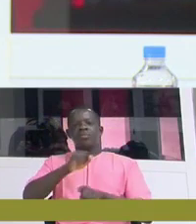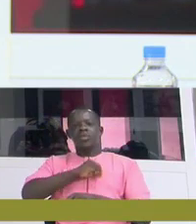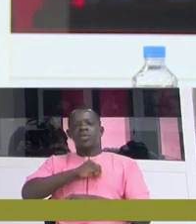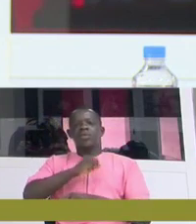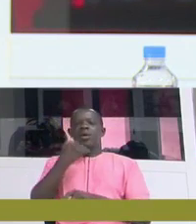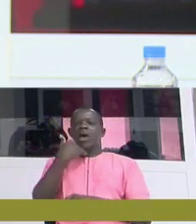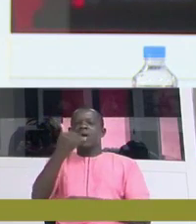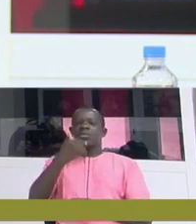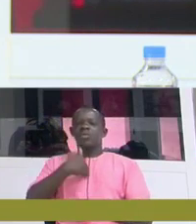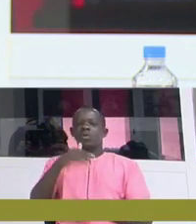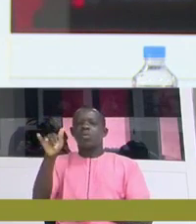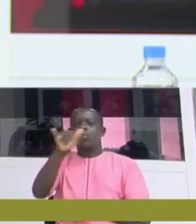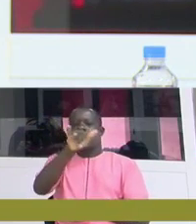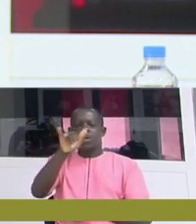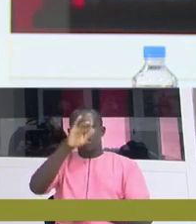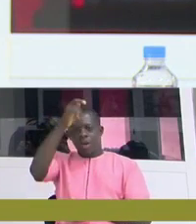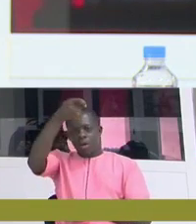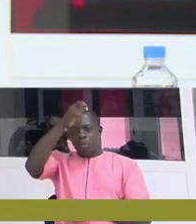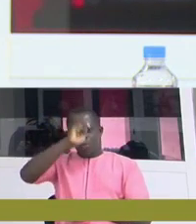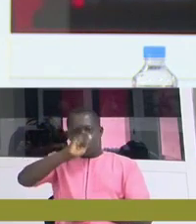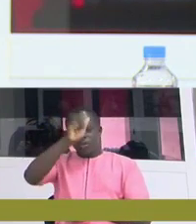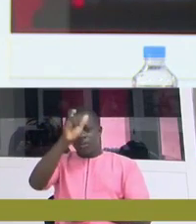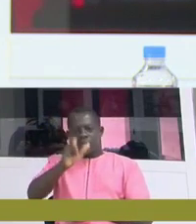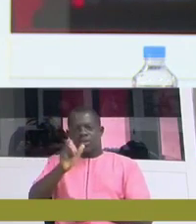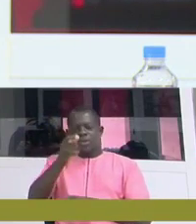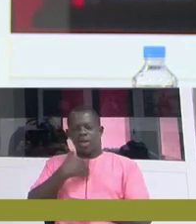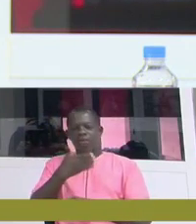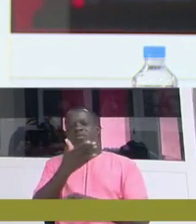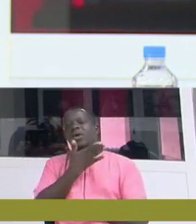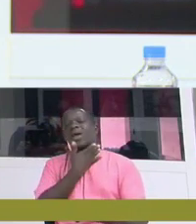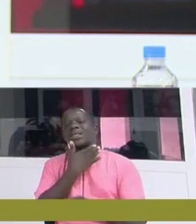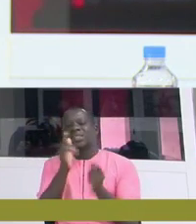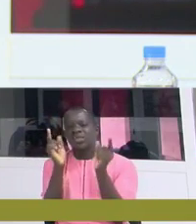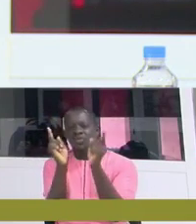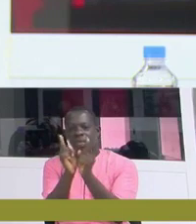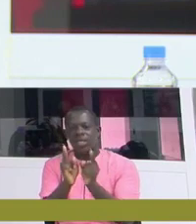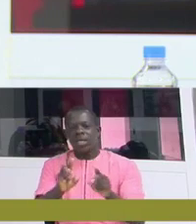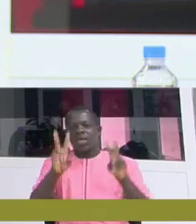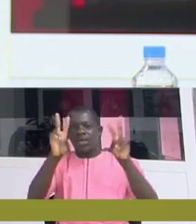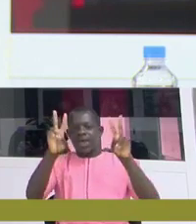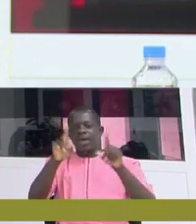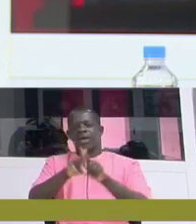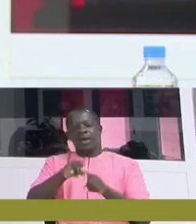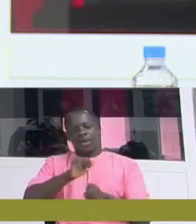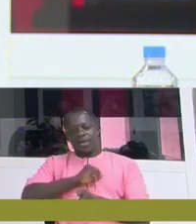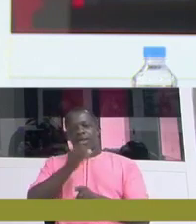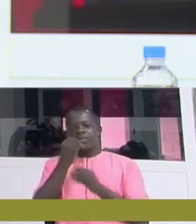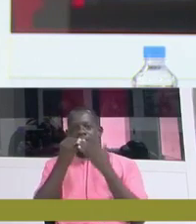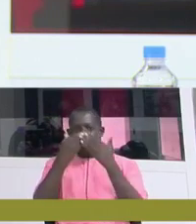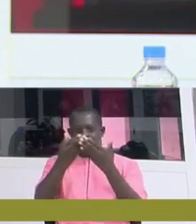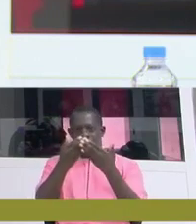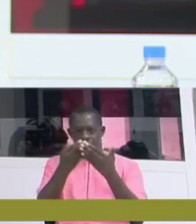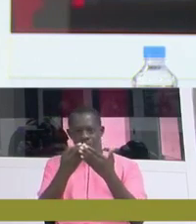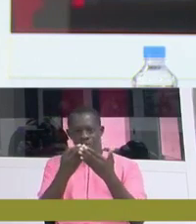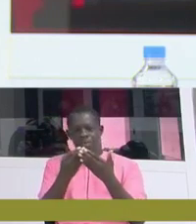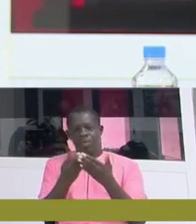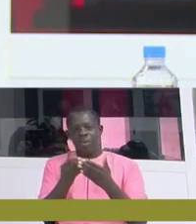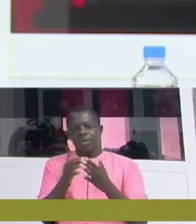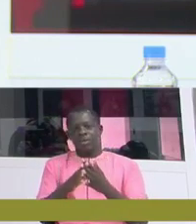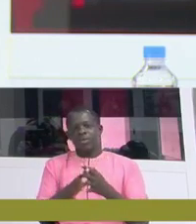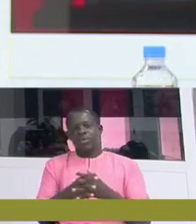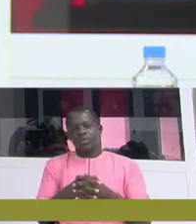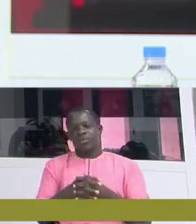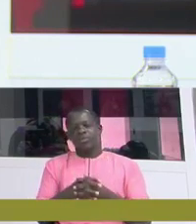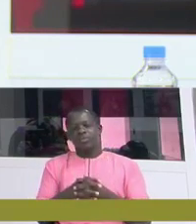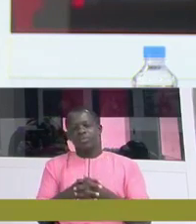ma. He asked me which police will have access to Yaya Jame. Kaya bila mo bako ile mo. I said to him, which today, police would make you reach